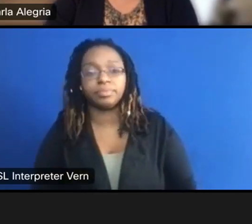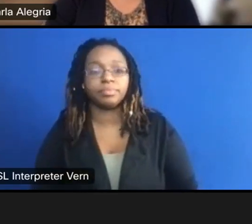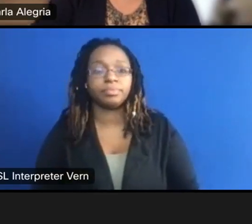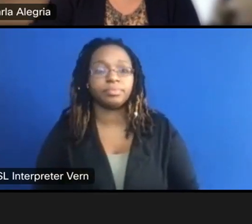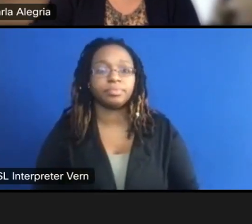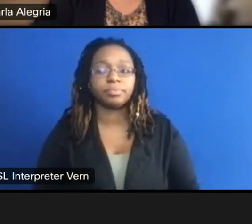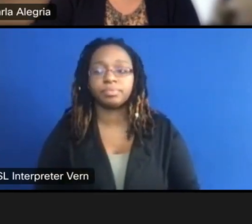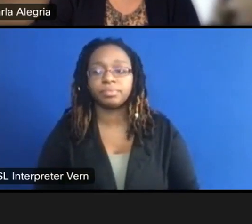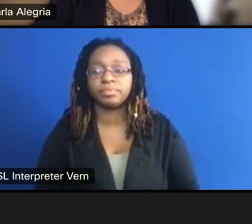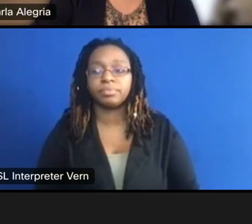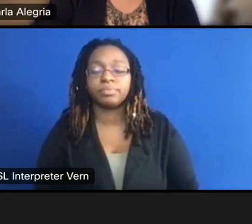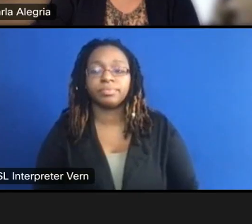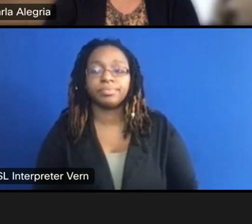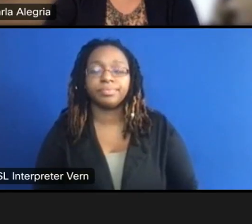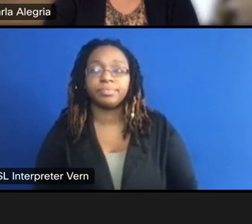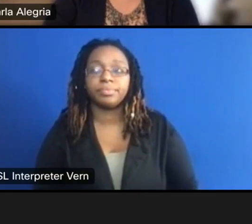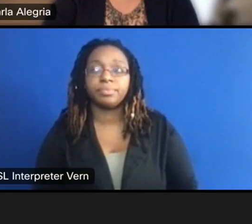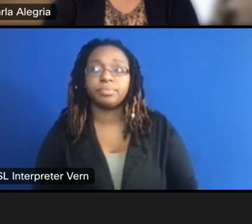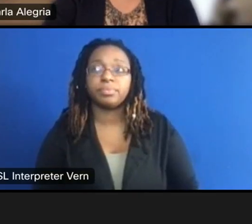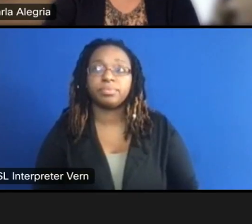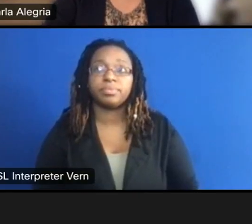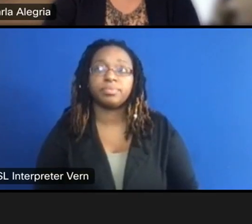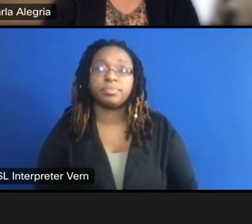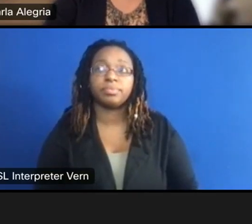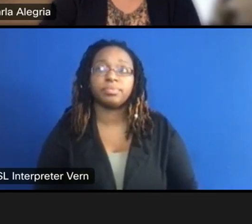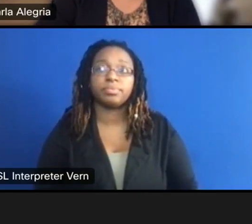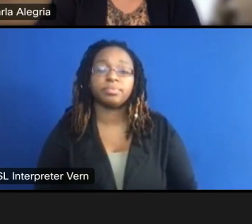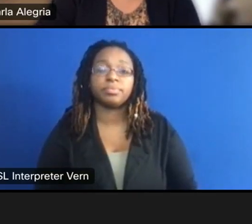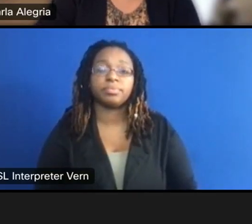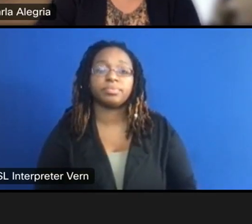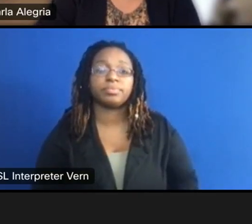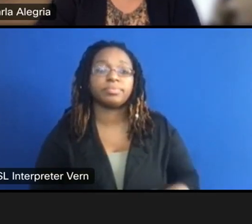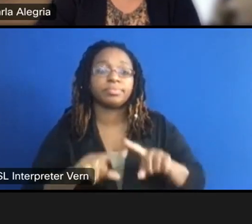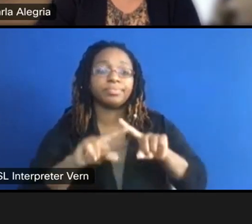It depends on their